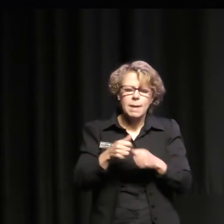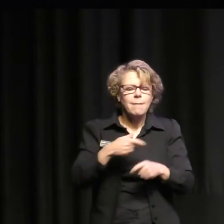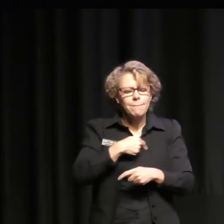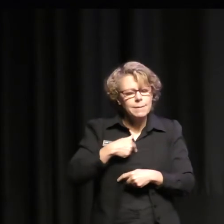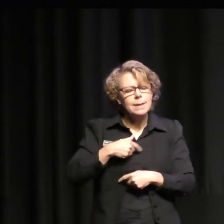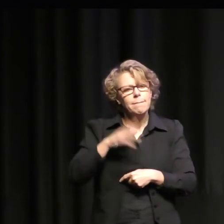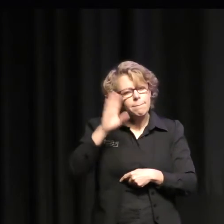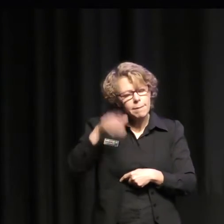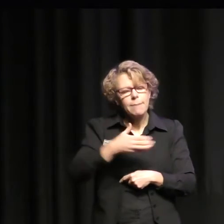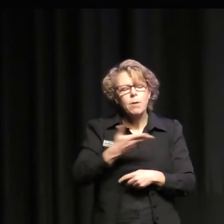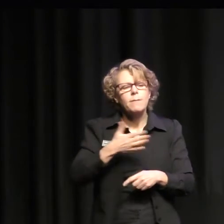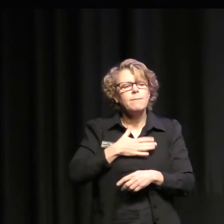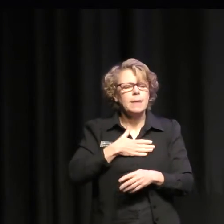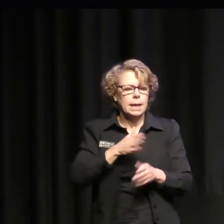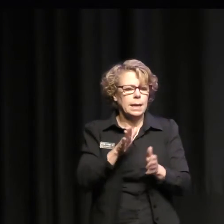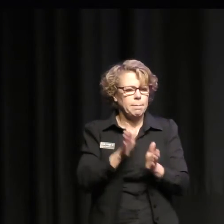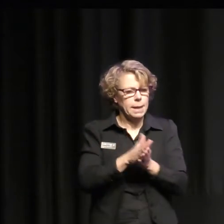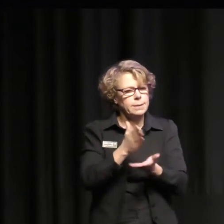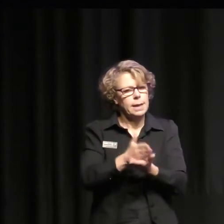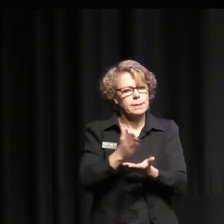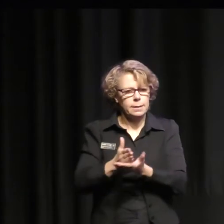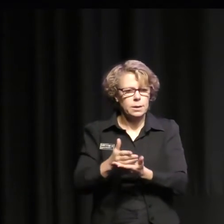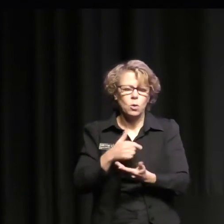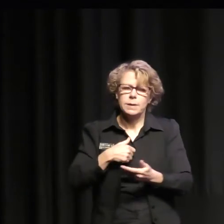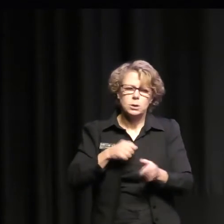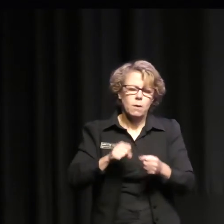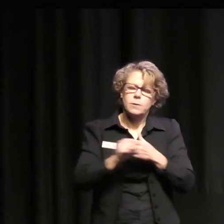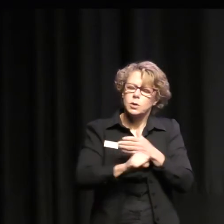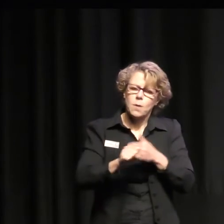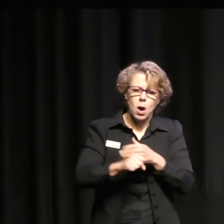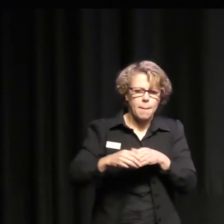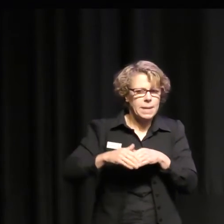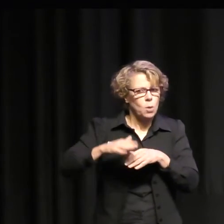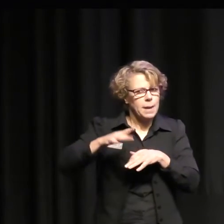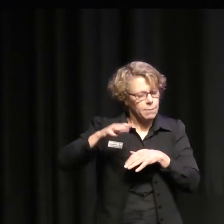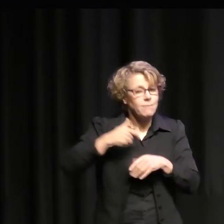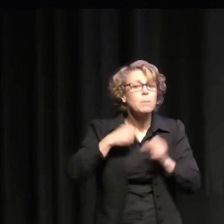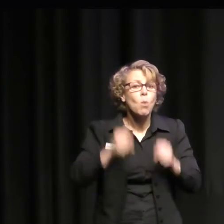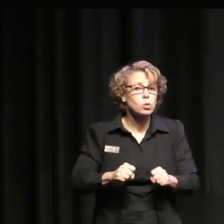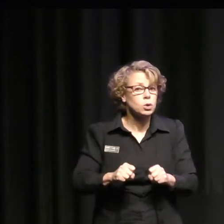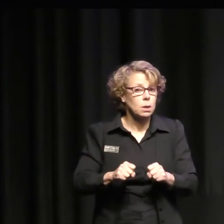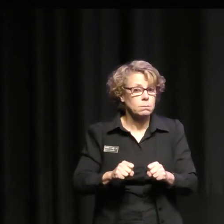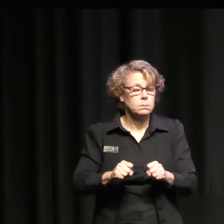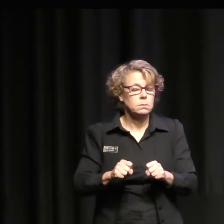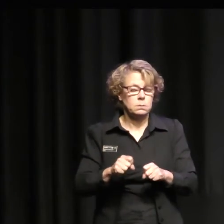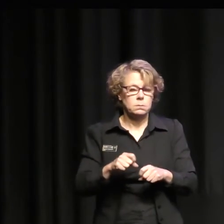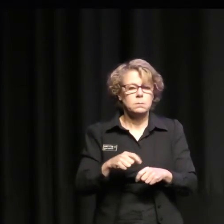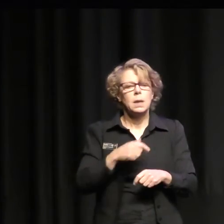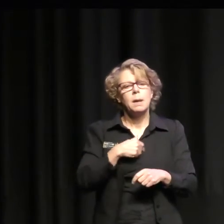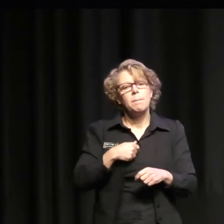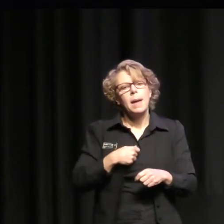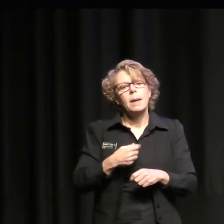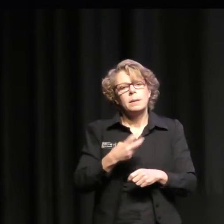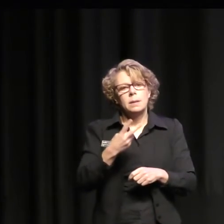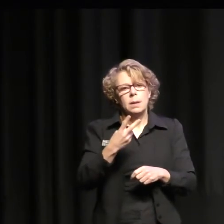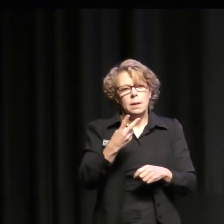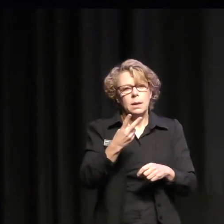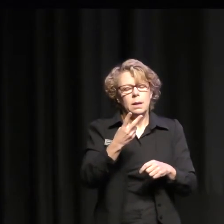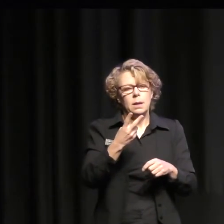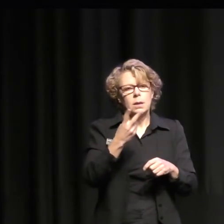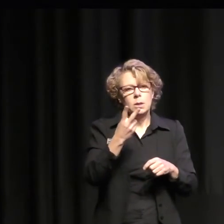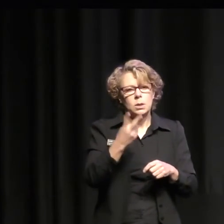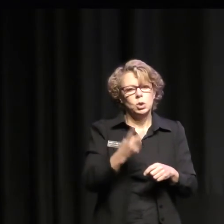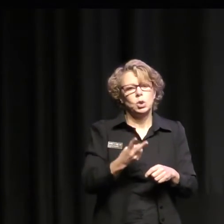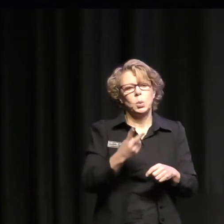those. And we will defend them more and more. We have to. But the 21st century should be